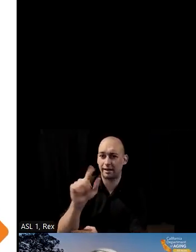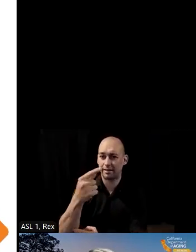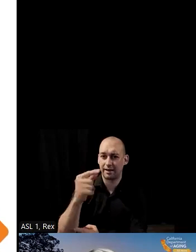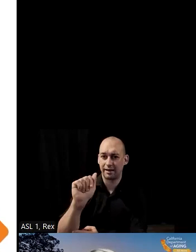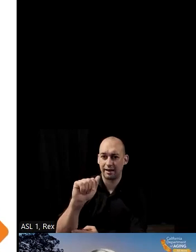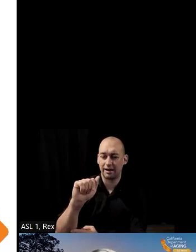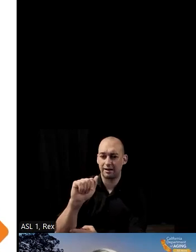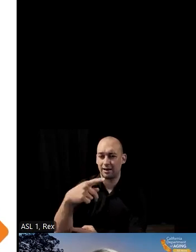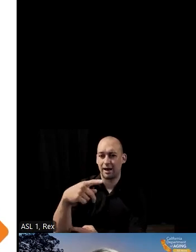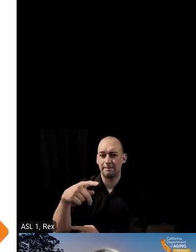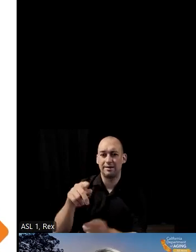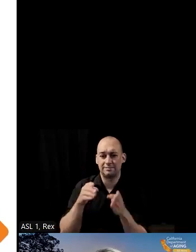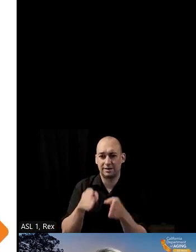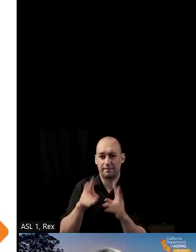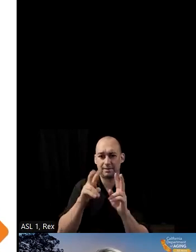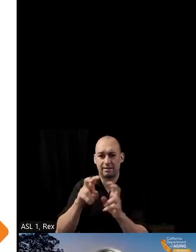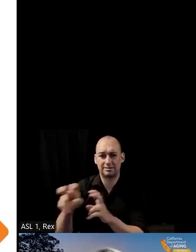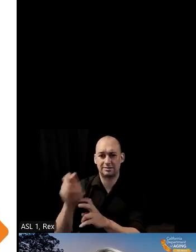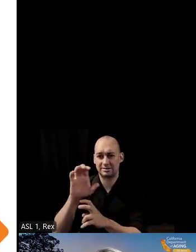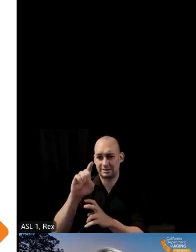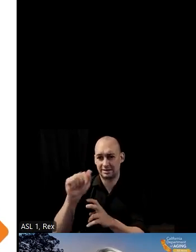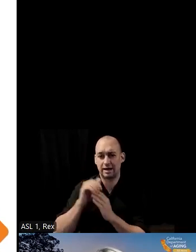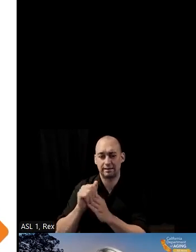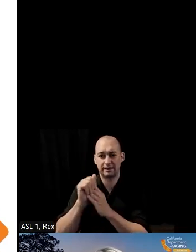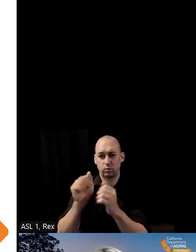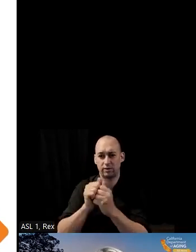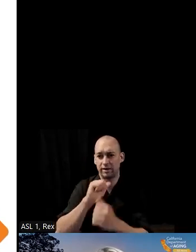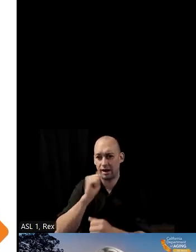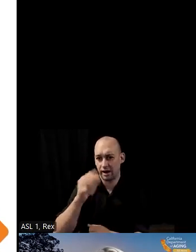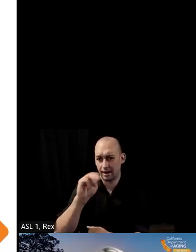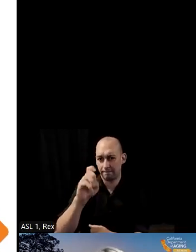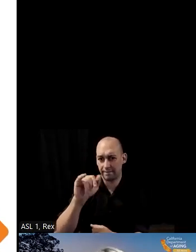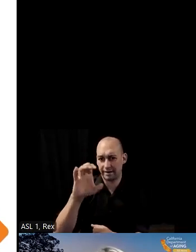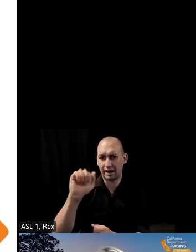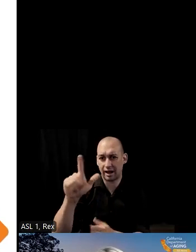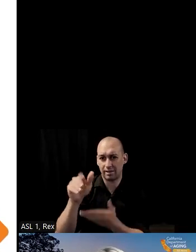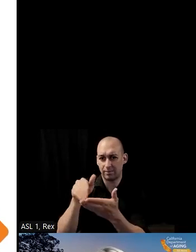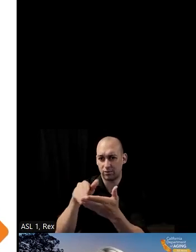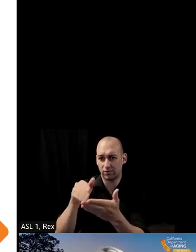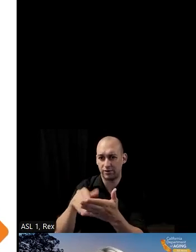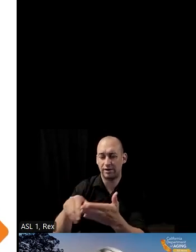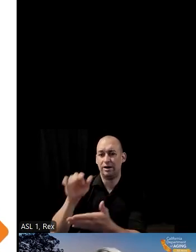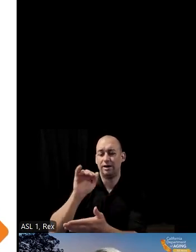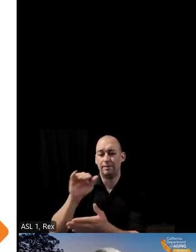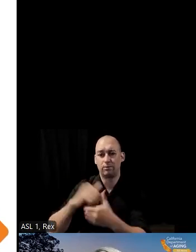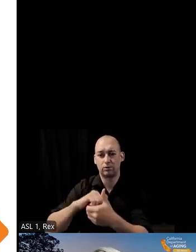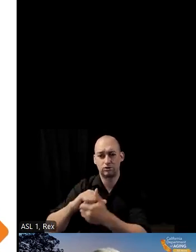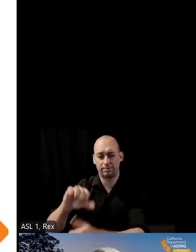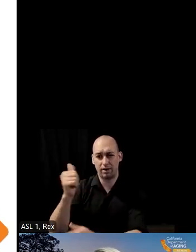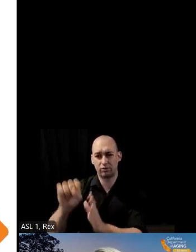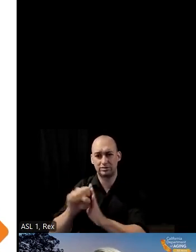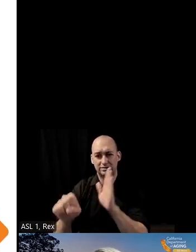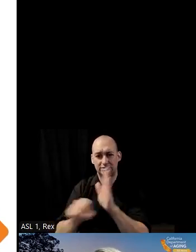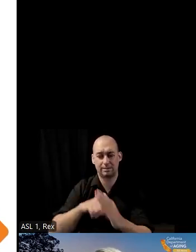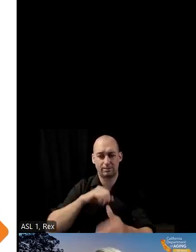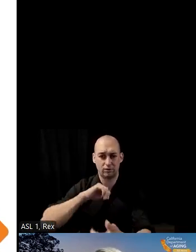Medi-Cal gap analysis, and CDA is leading on the non-Medi-Cal component in partnership with our other state department partners.